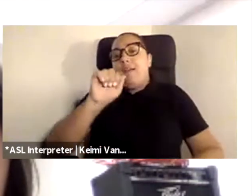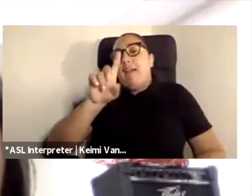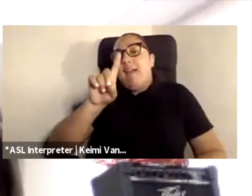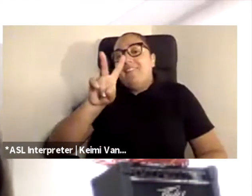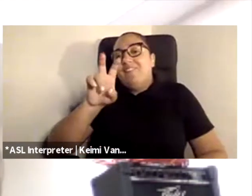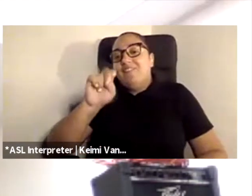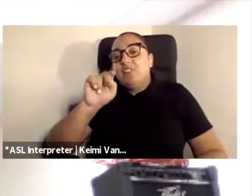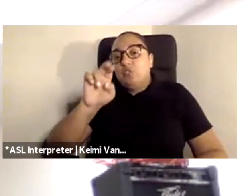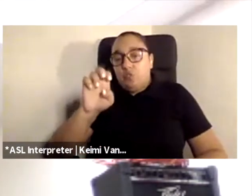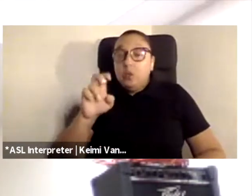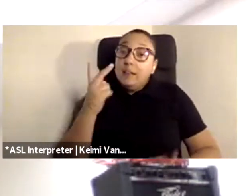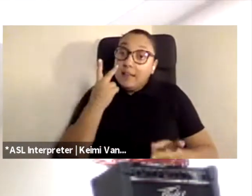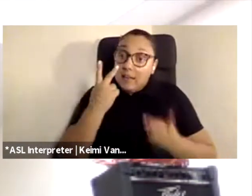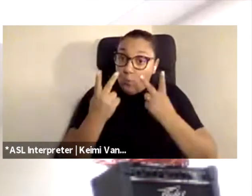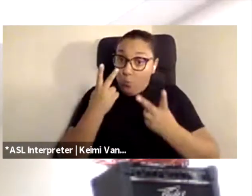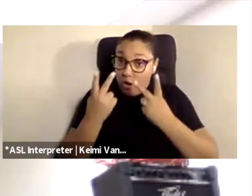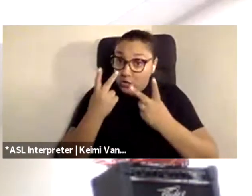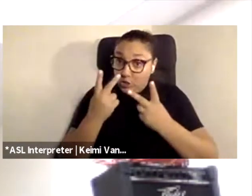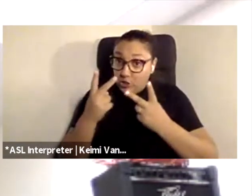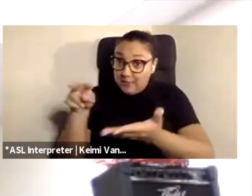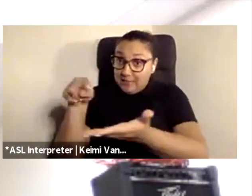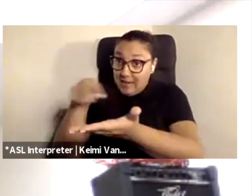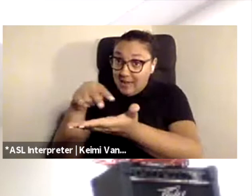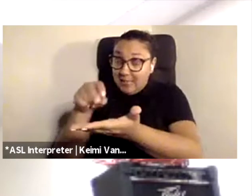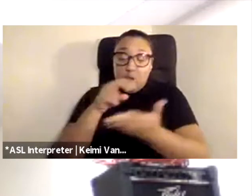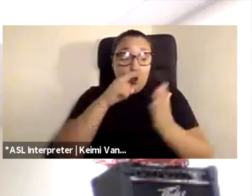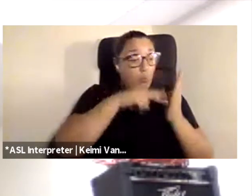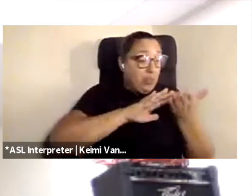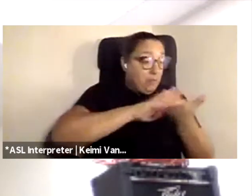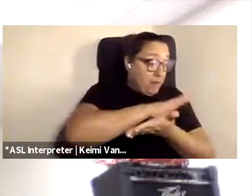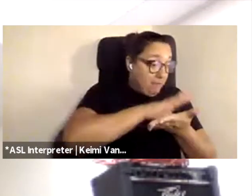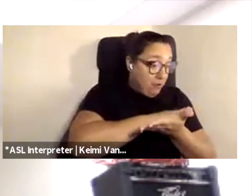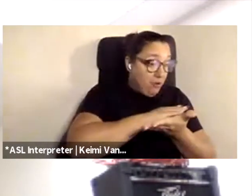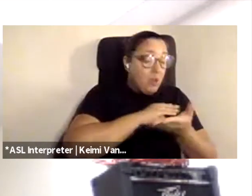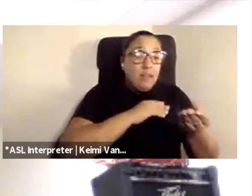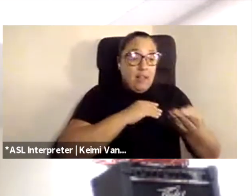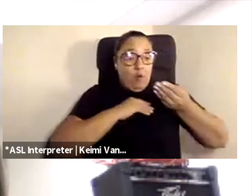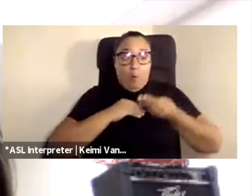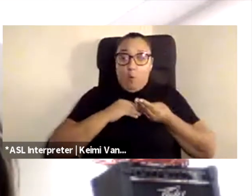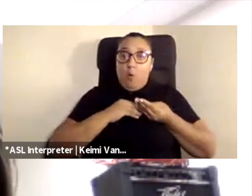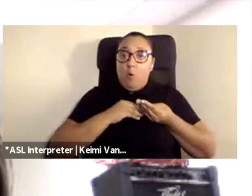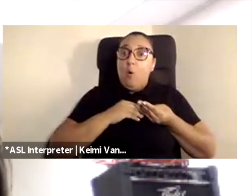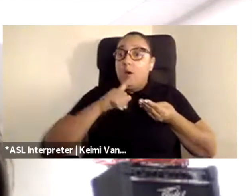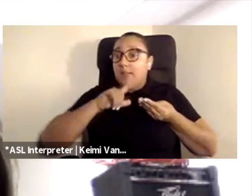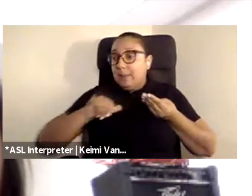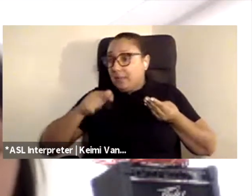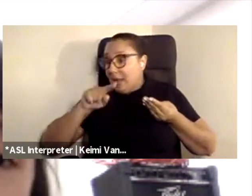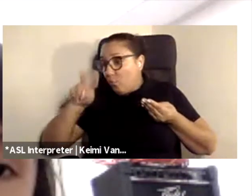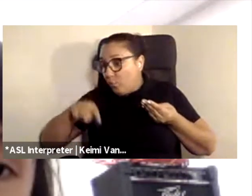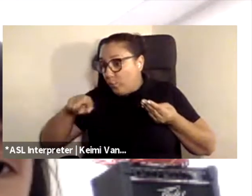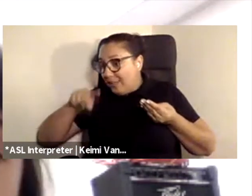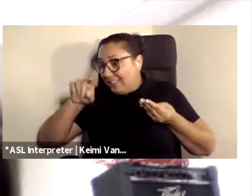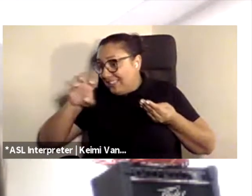the dance, or you could read the piece of paper. You could hold the piece of paper in your hand while you read the zine. You could